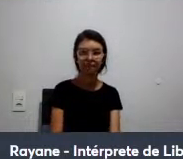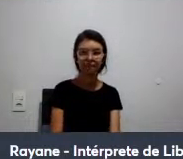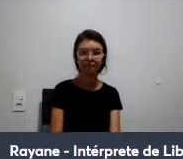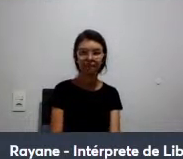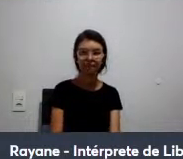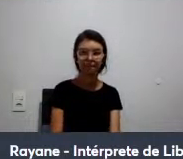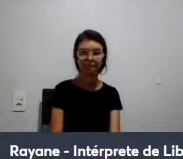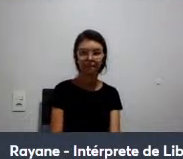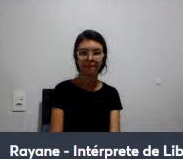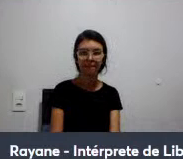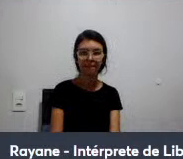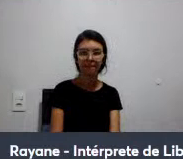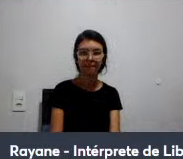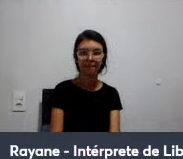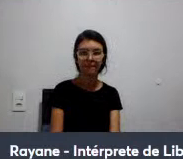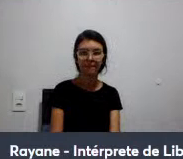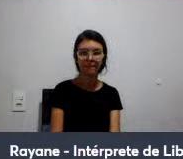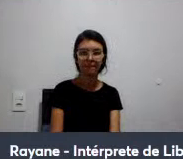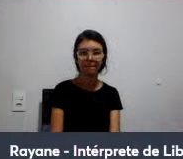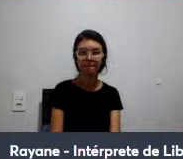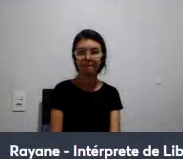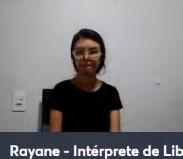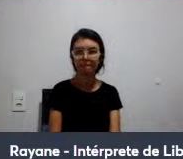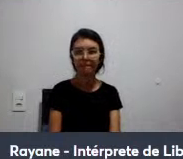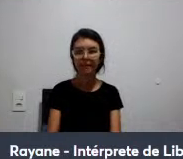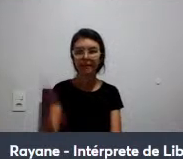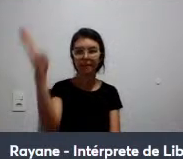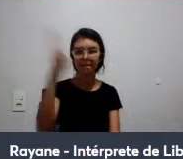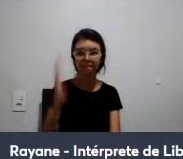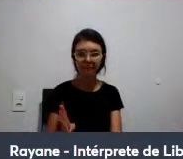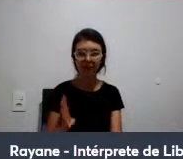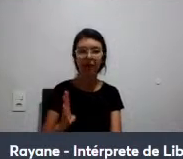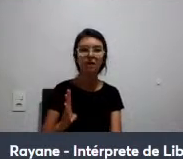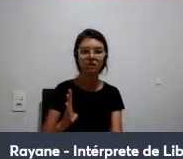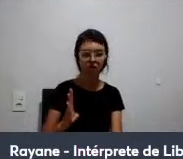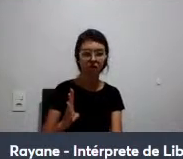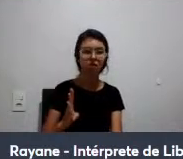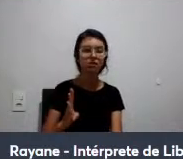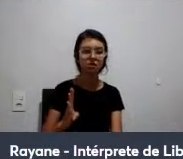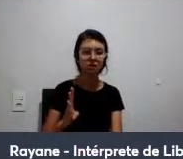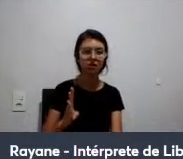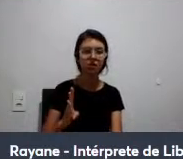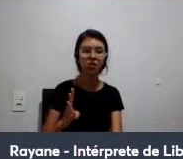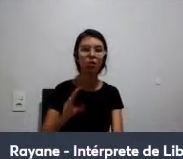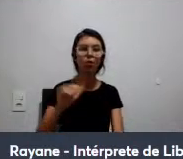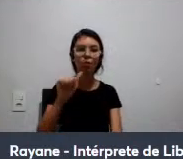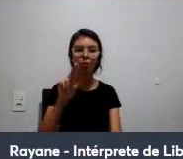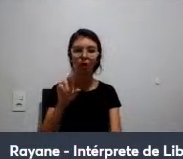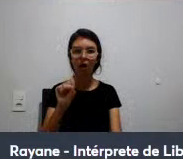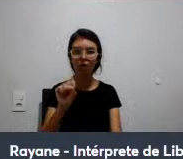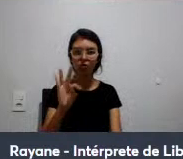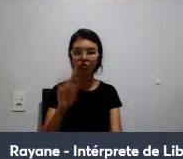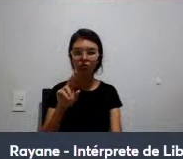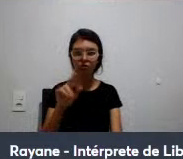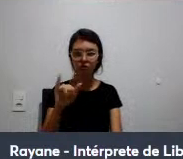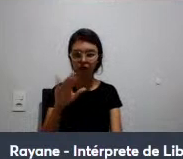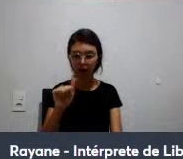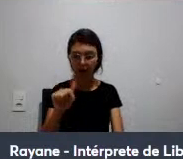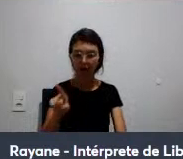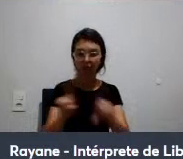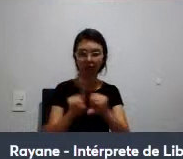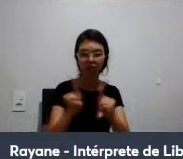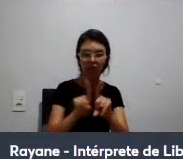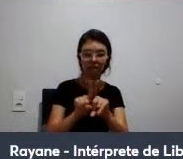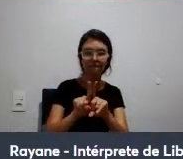Pesquisadores em países como Brasil, Austrália, Índia, em geral, precisam pensar também no